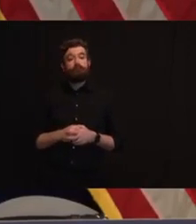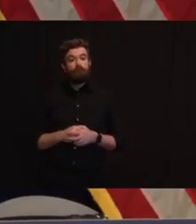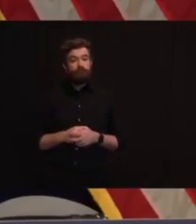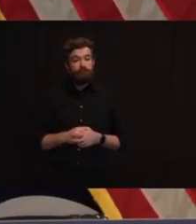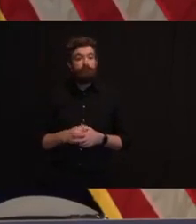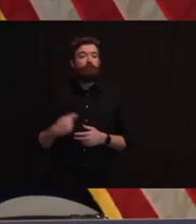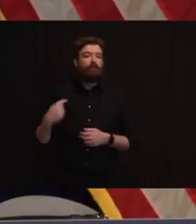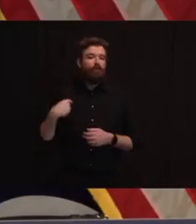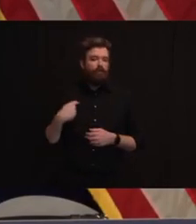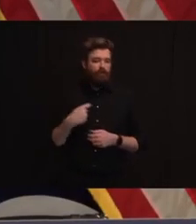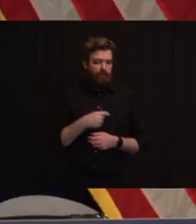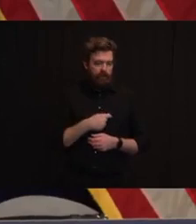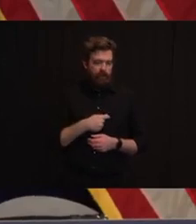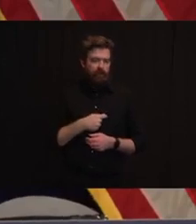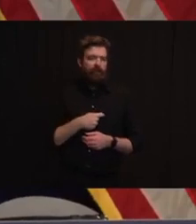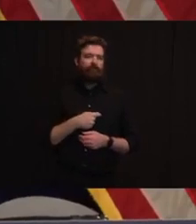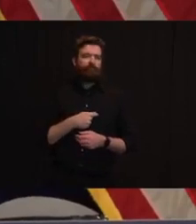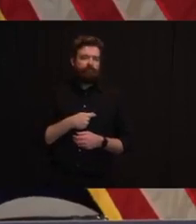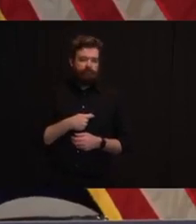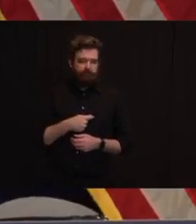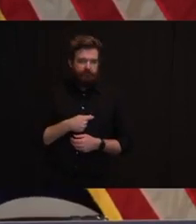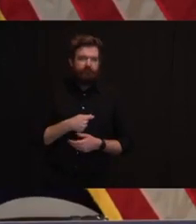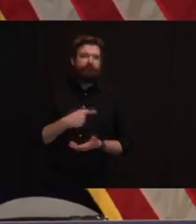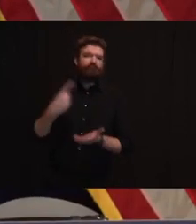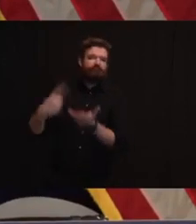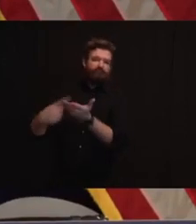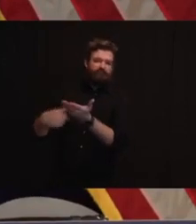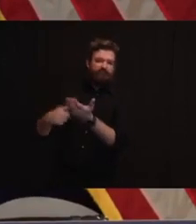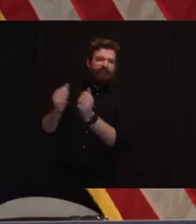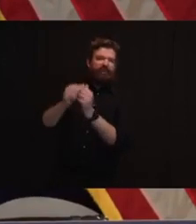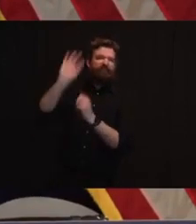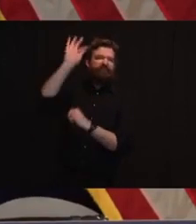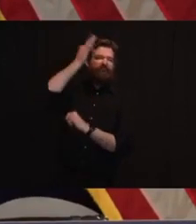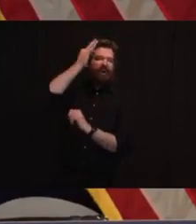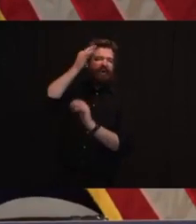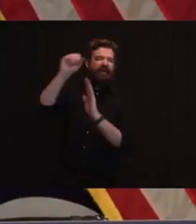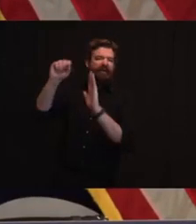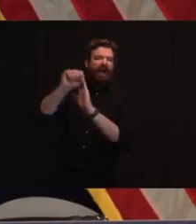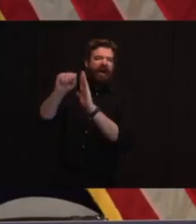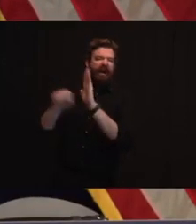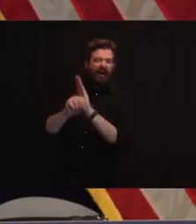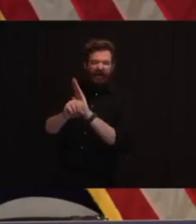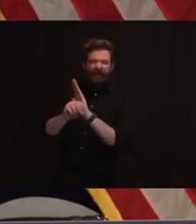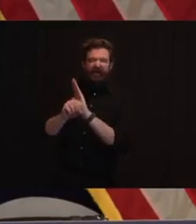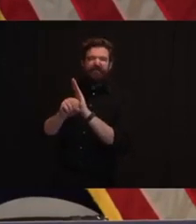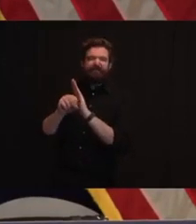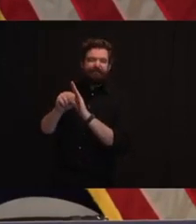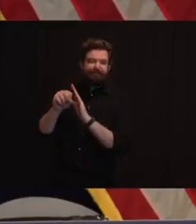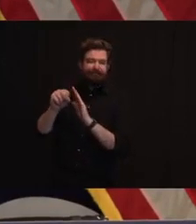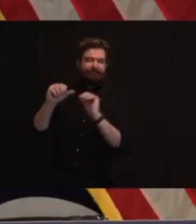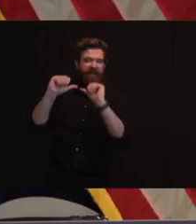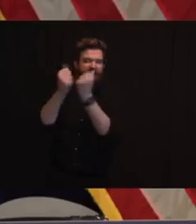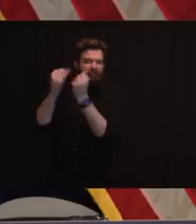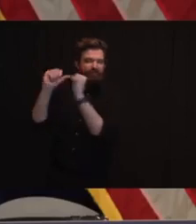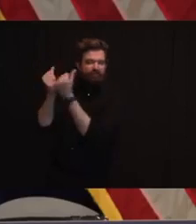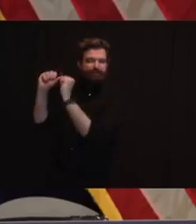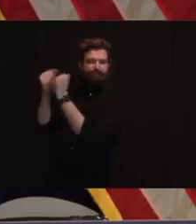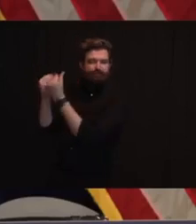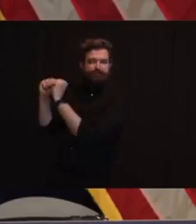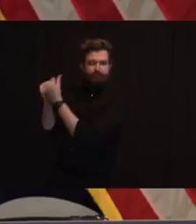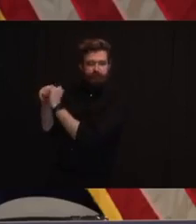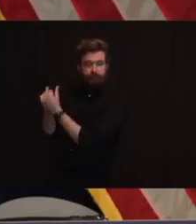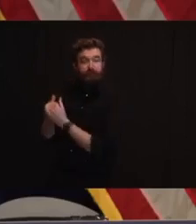of communication with federal, state, and local partners, just in the last day or so, Director Maples, the Attorney